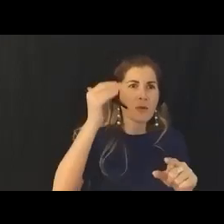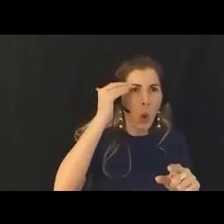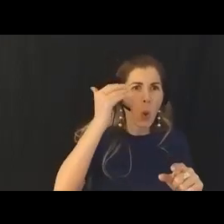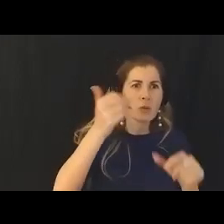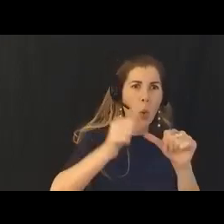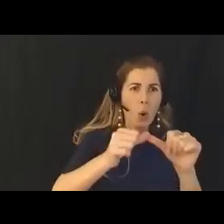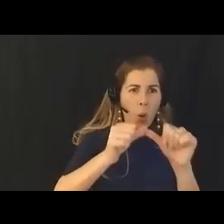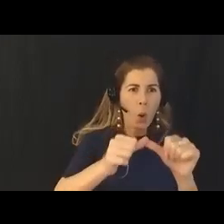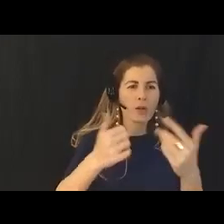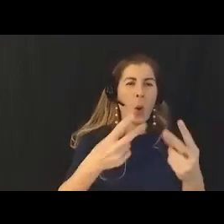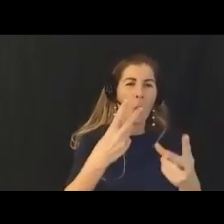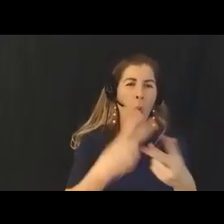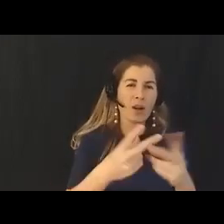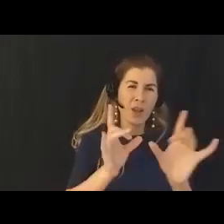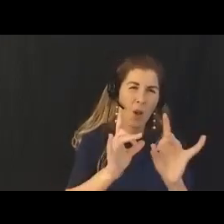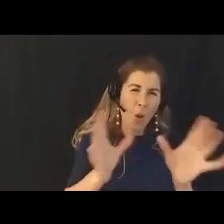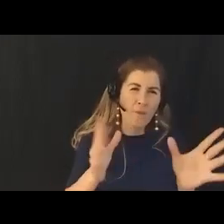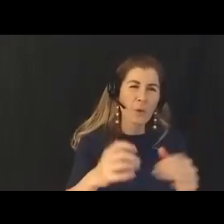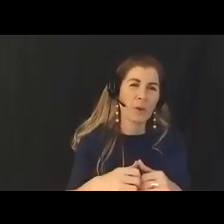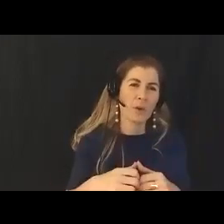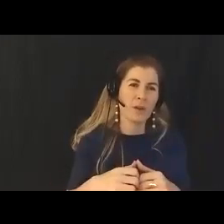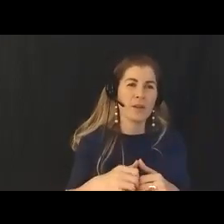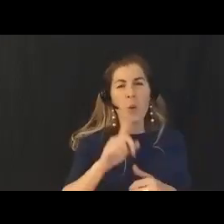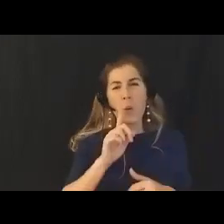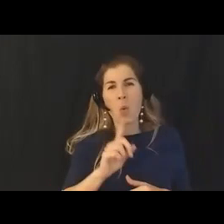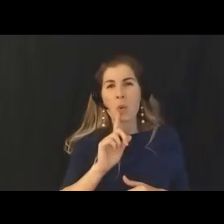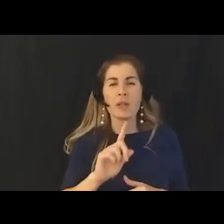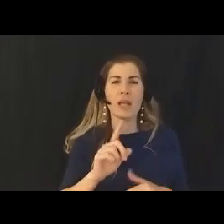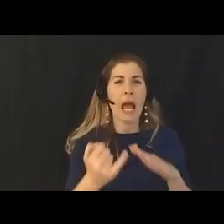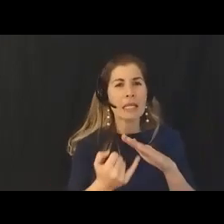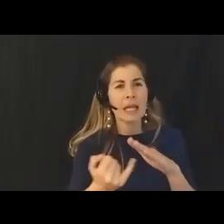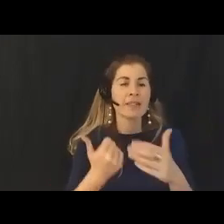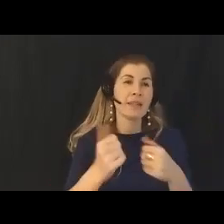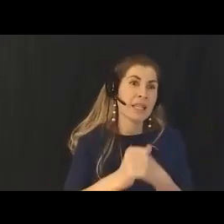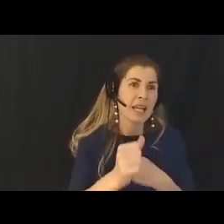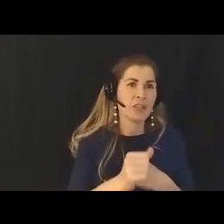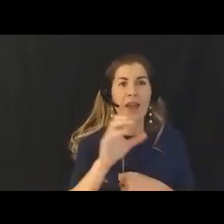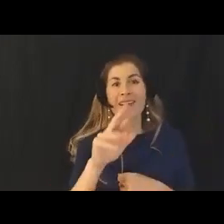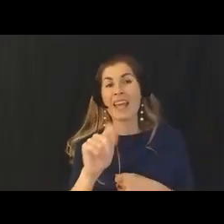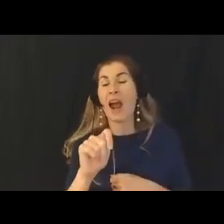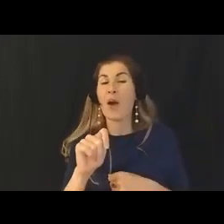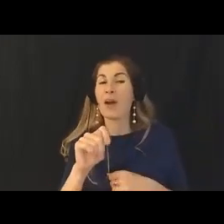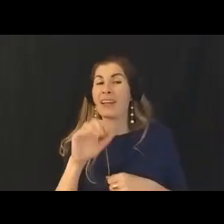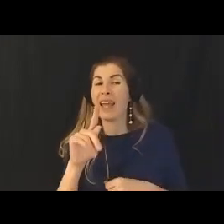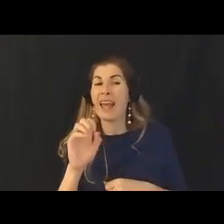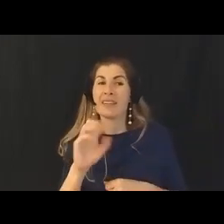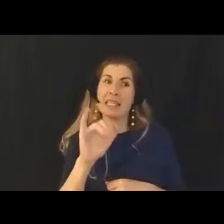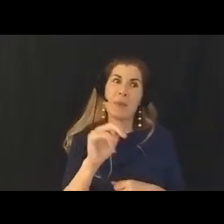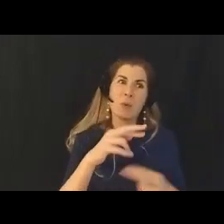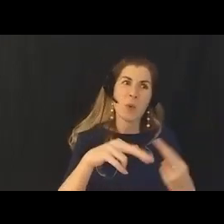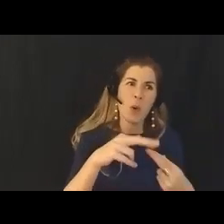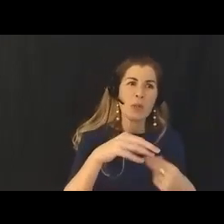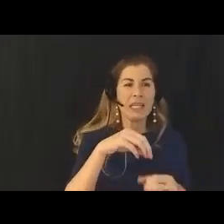forever. Quarantine is awful. Lonely, isolation, danger, carrot cakes and walks, cinnamon rolls,